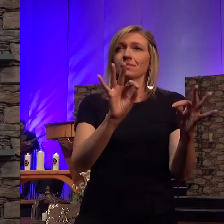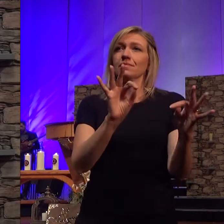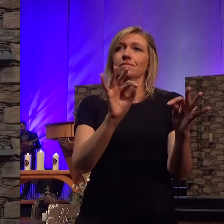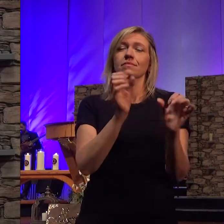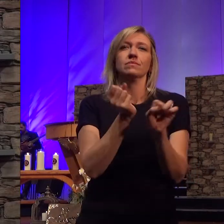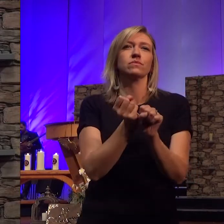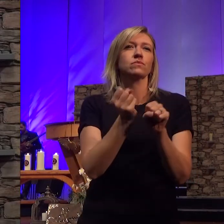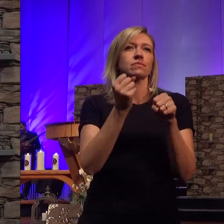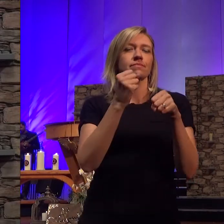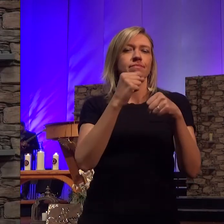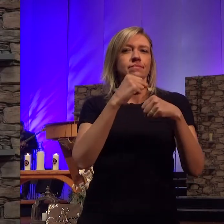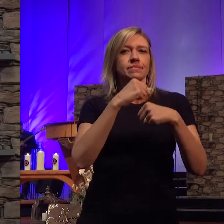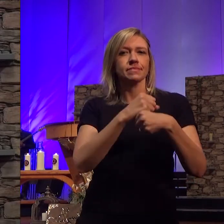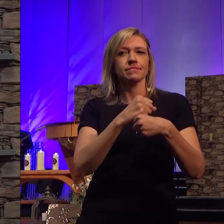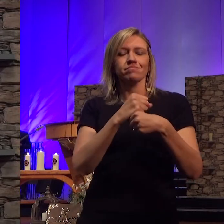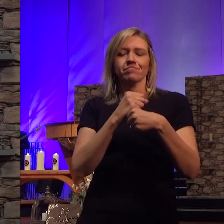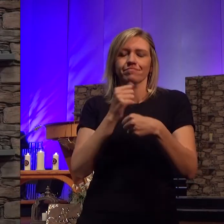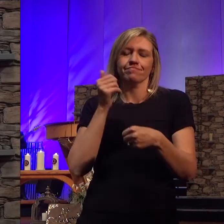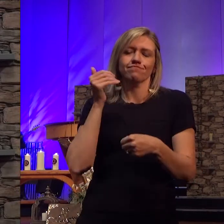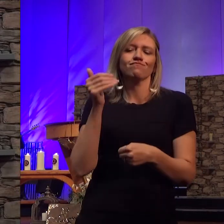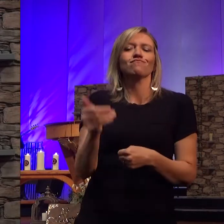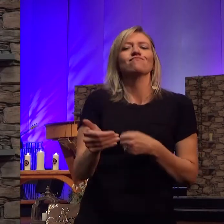perfect creation